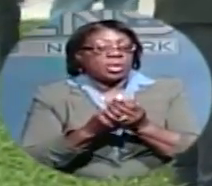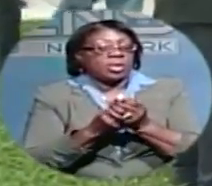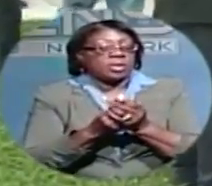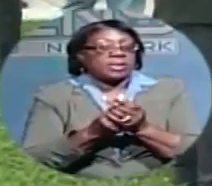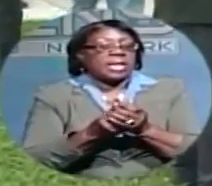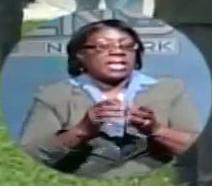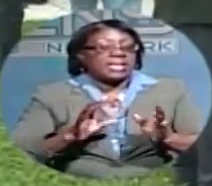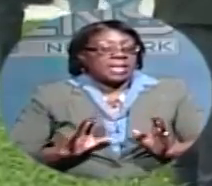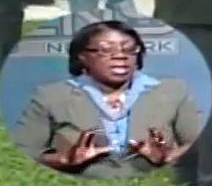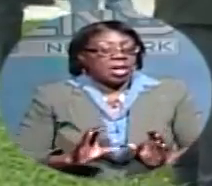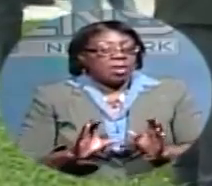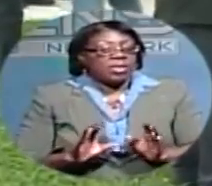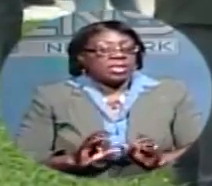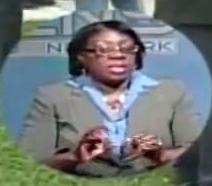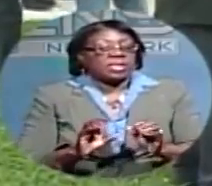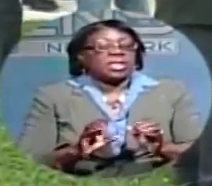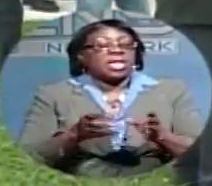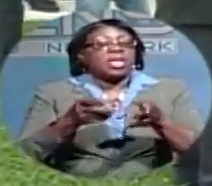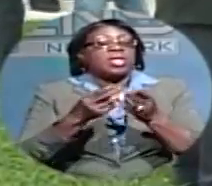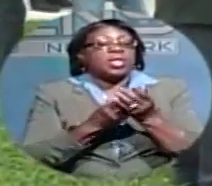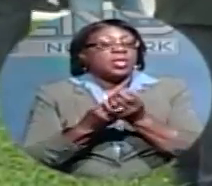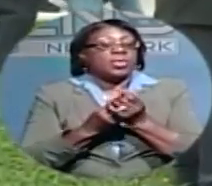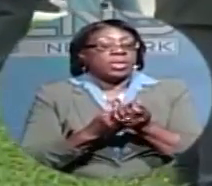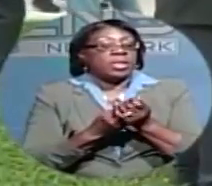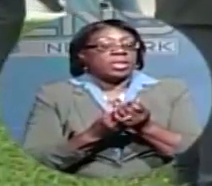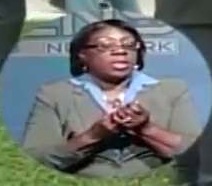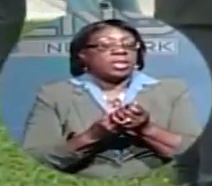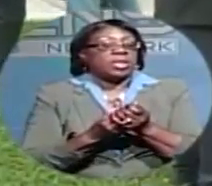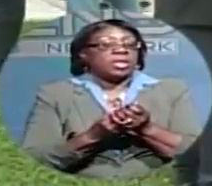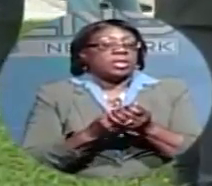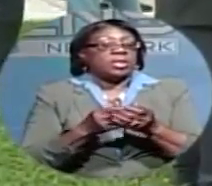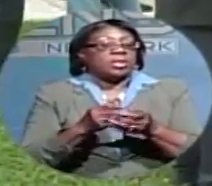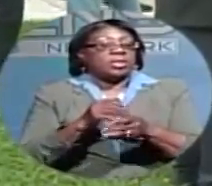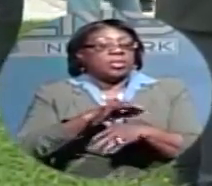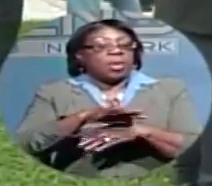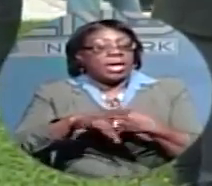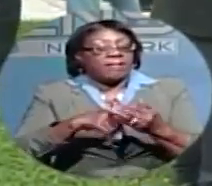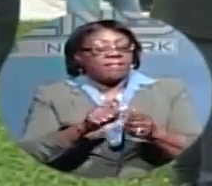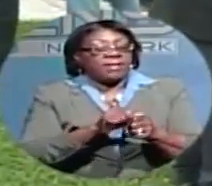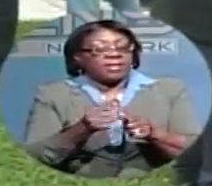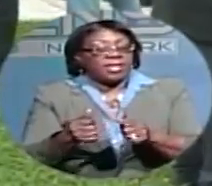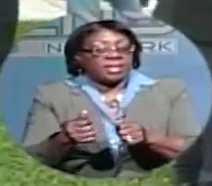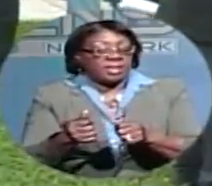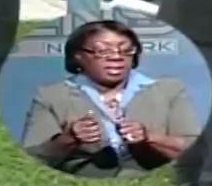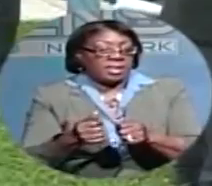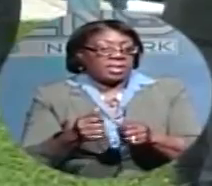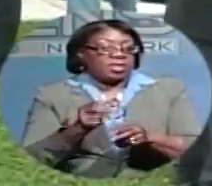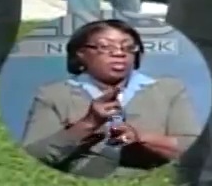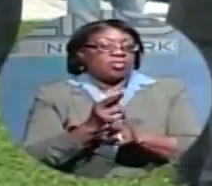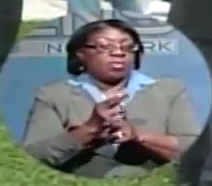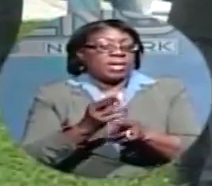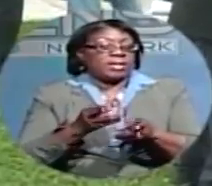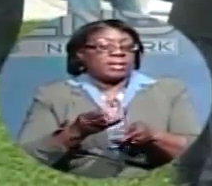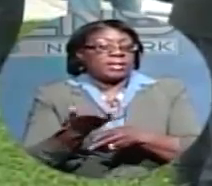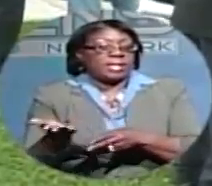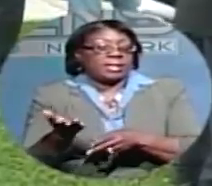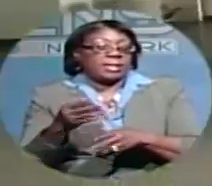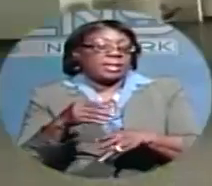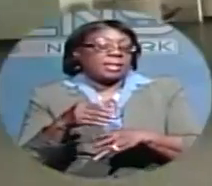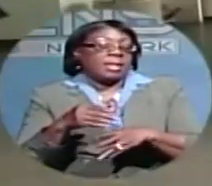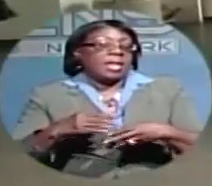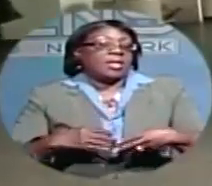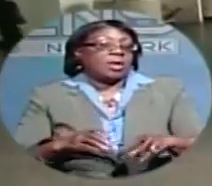legitimate and legal resources available to it. Even though at times it may disagree, BEC says it encourages the